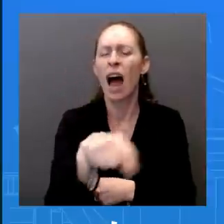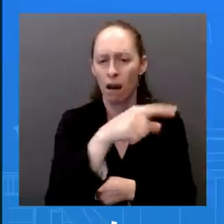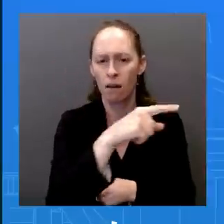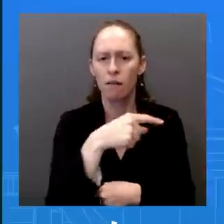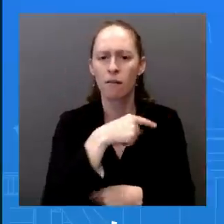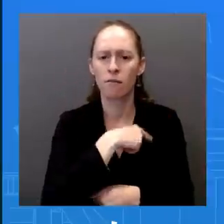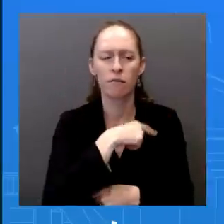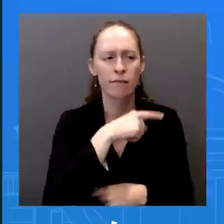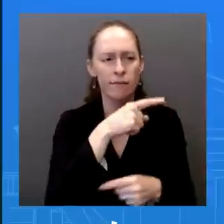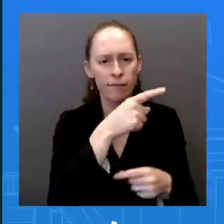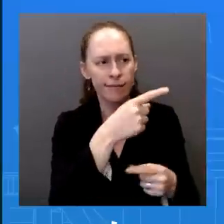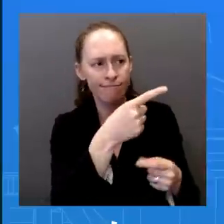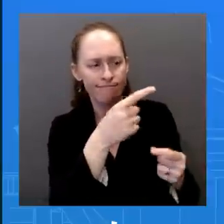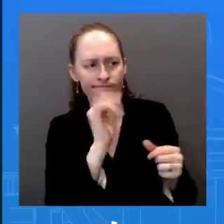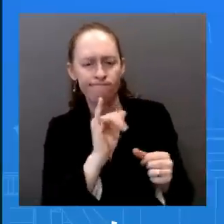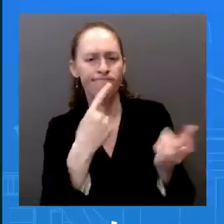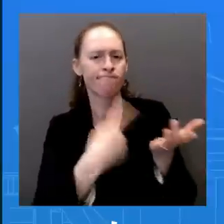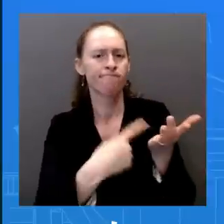He said, this is